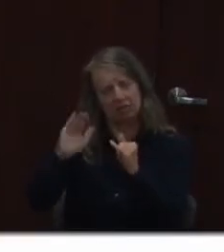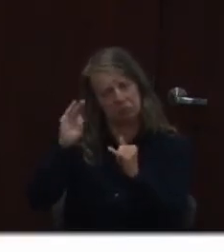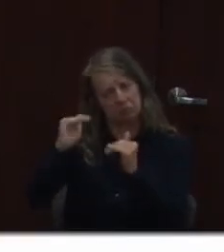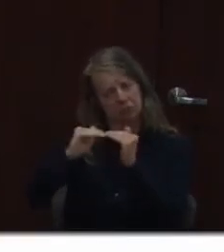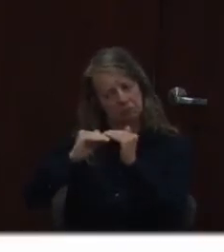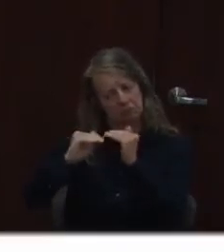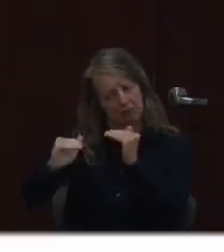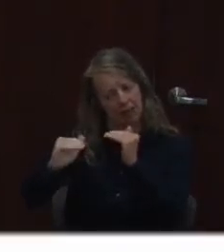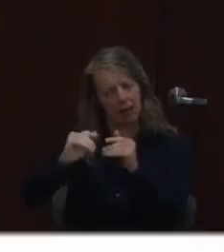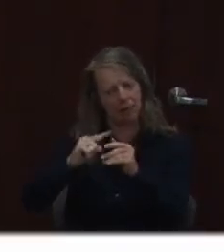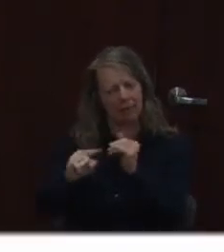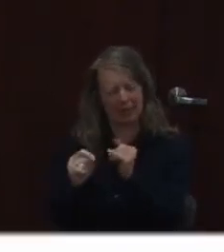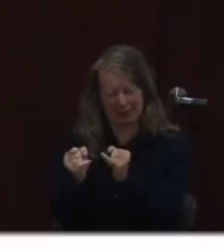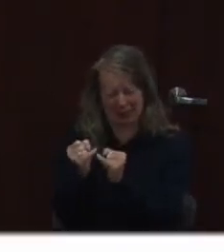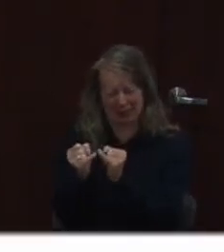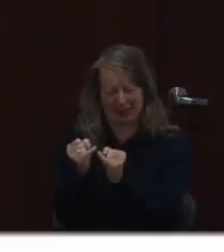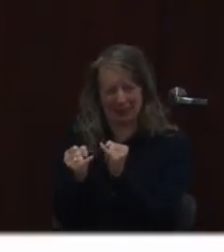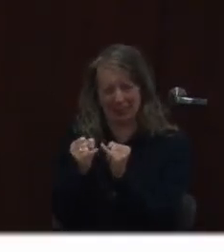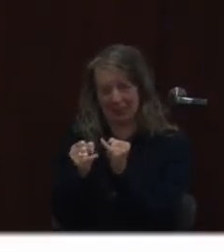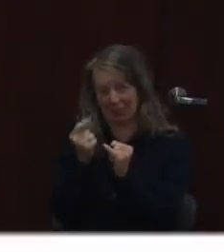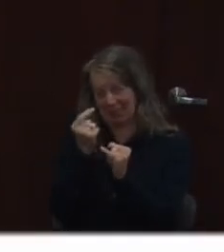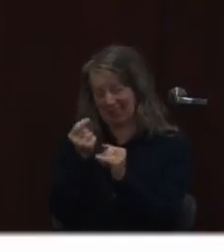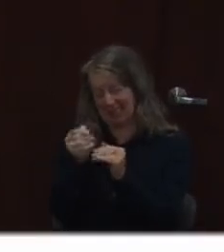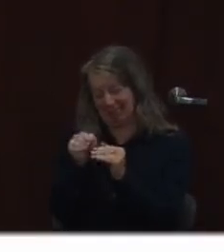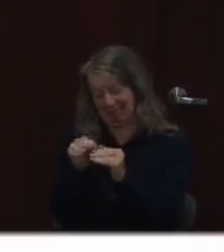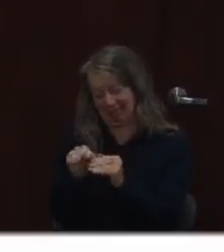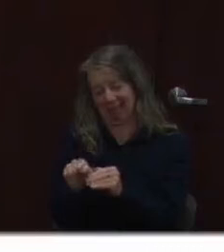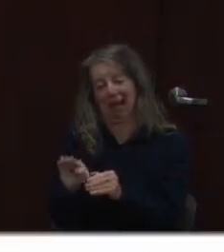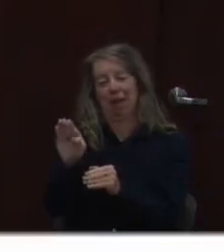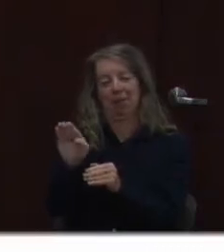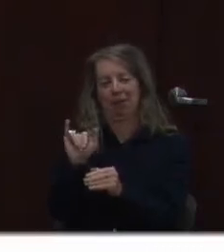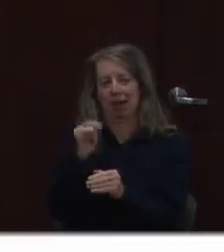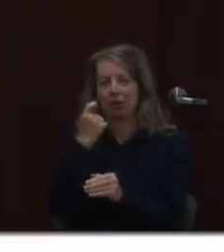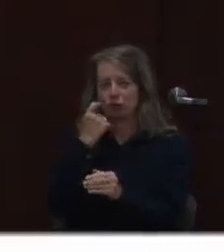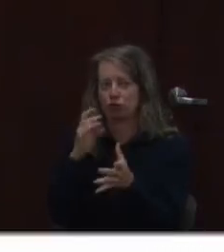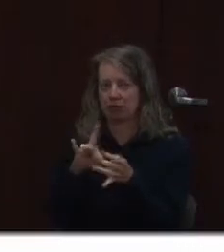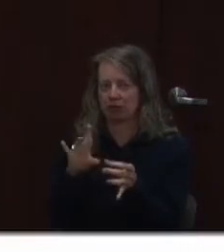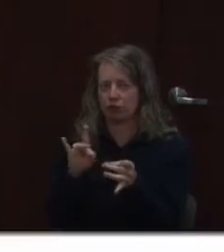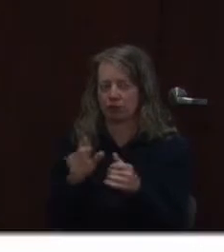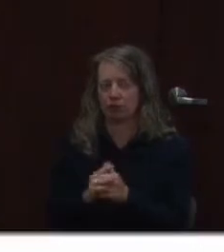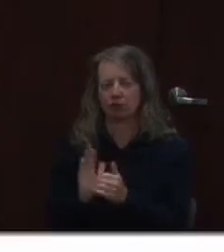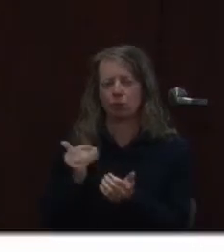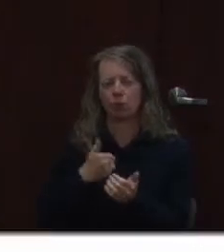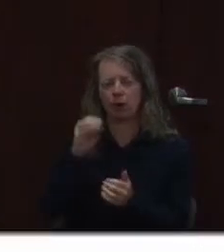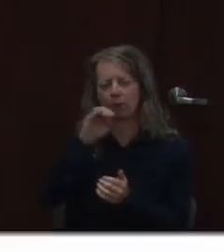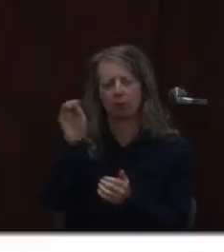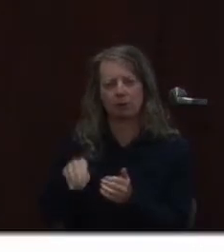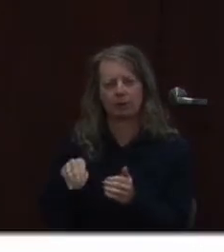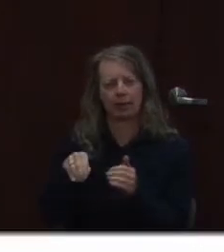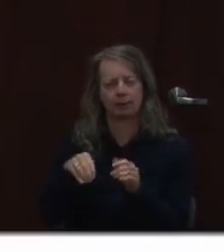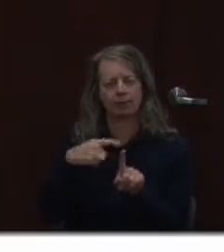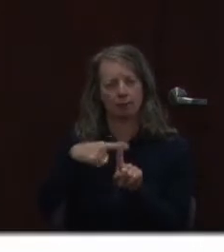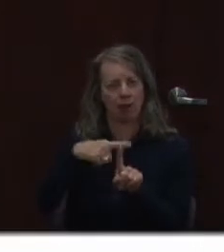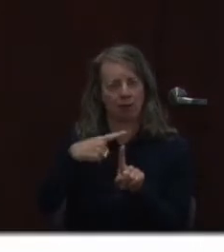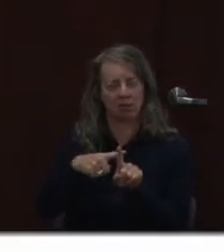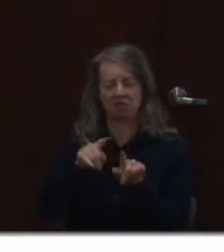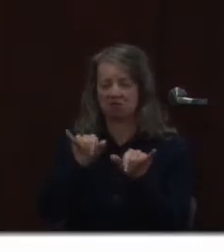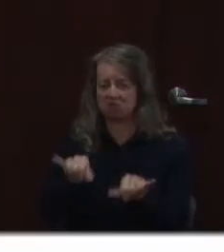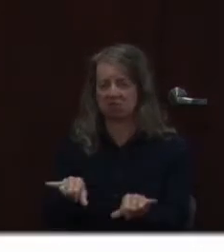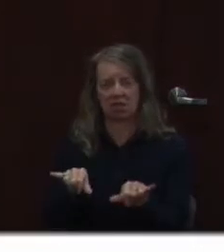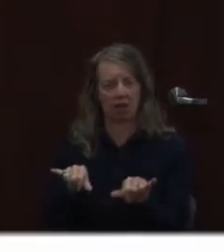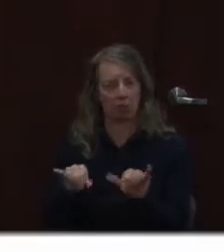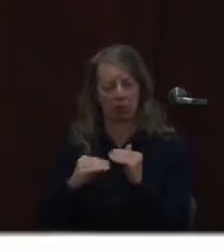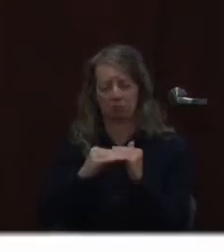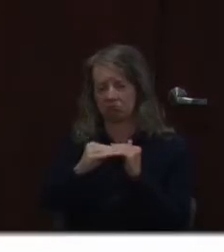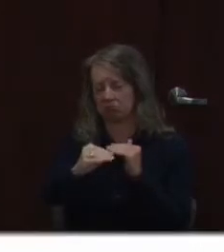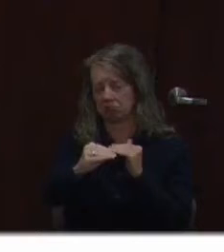right at the tail end of just a slight uptick, as I had mentioned. Our percent positivity has remained stable